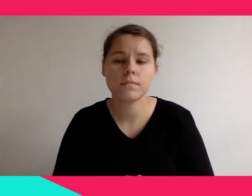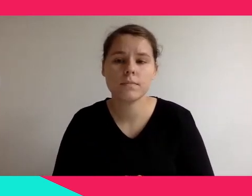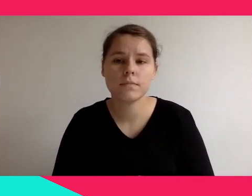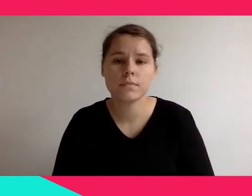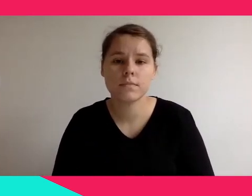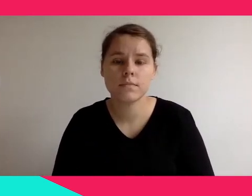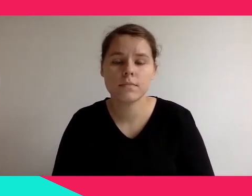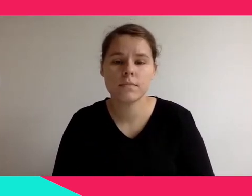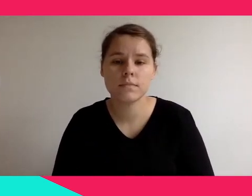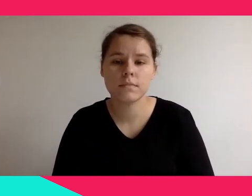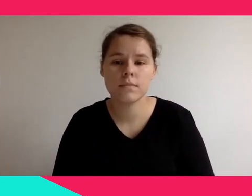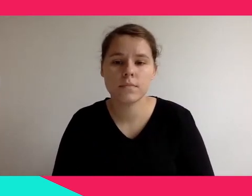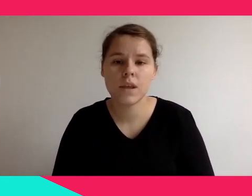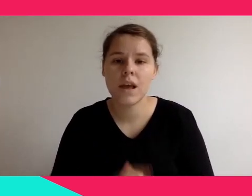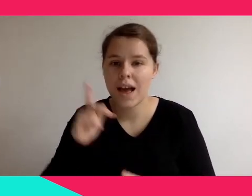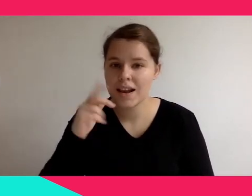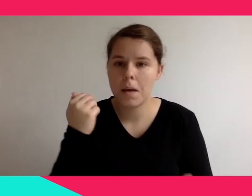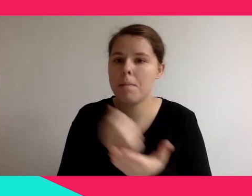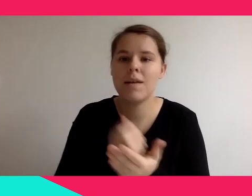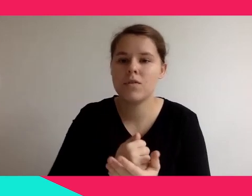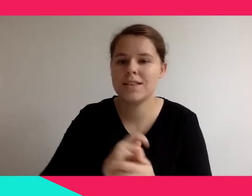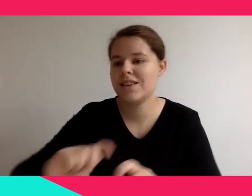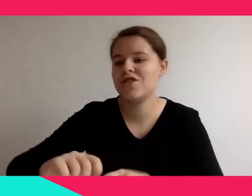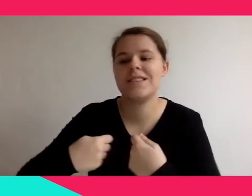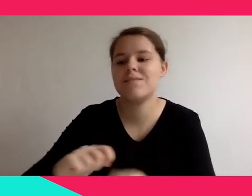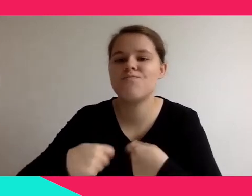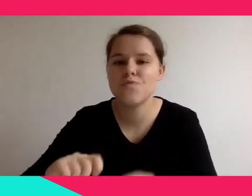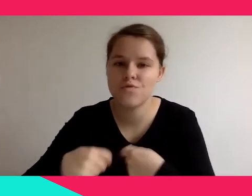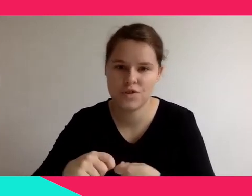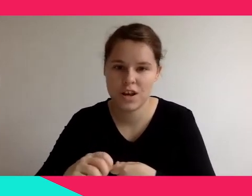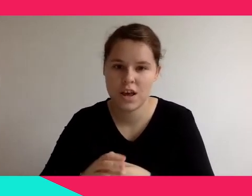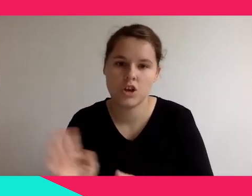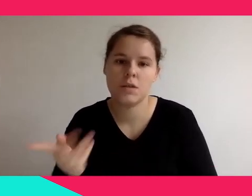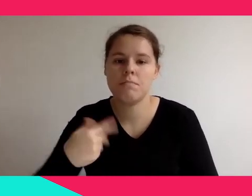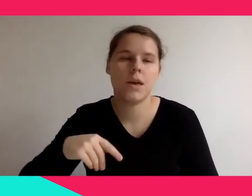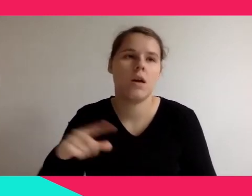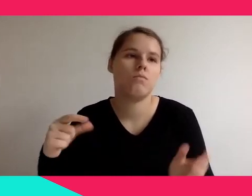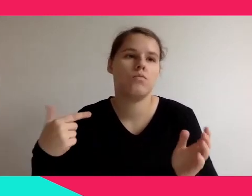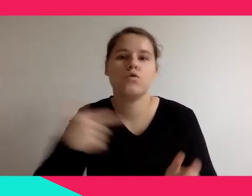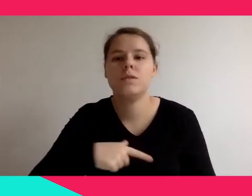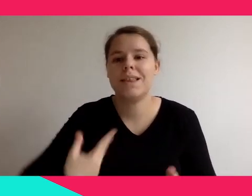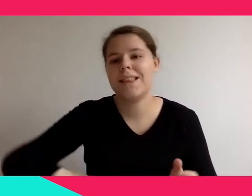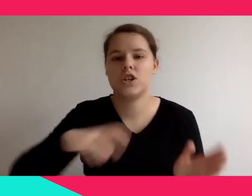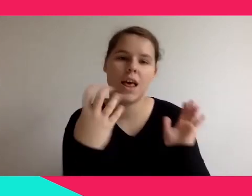give away our logo or our name. So what the commercial department did was they